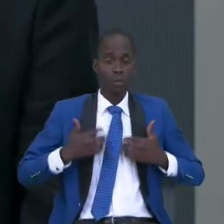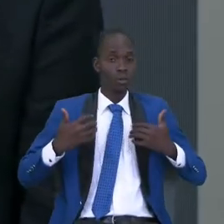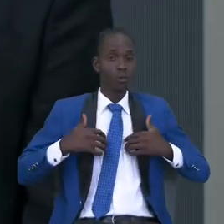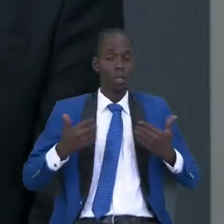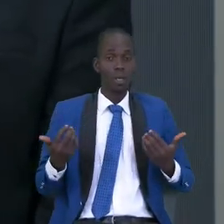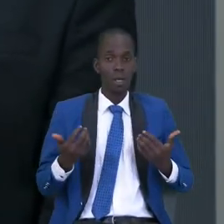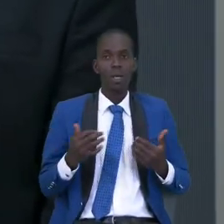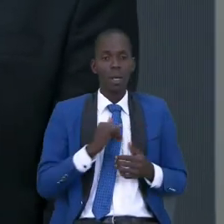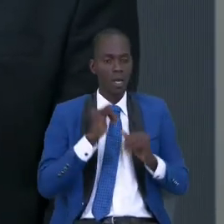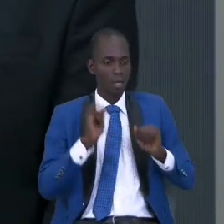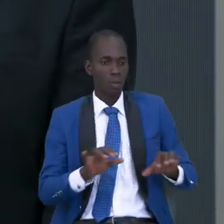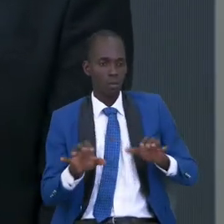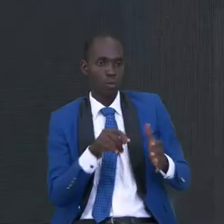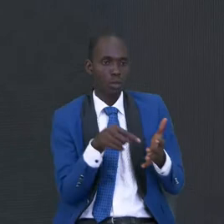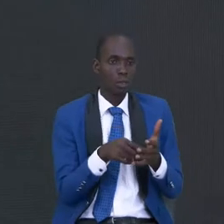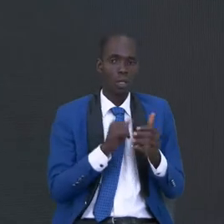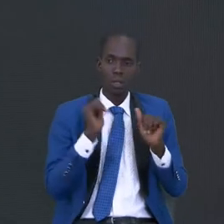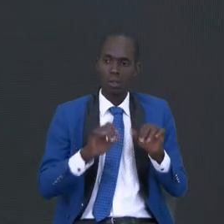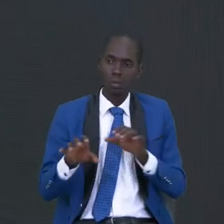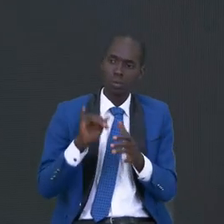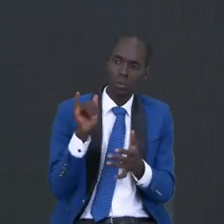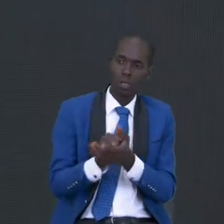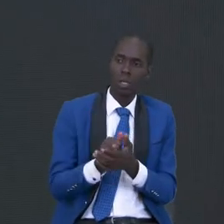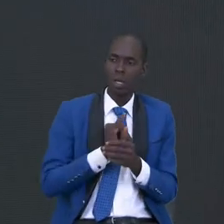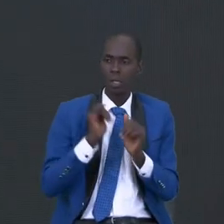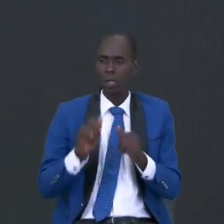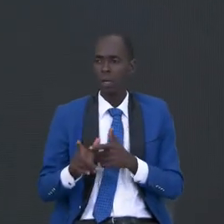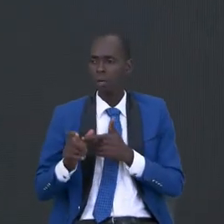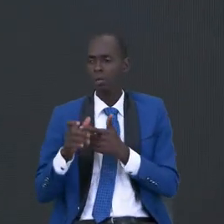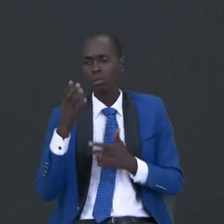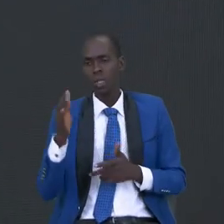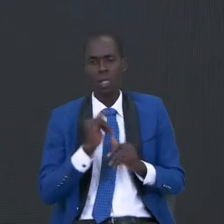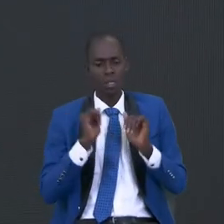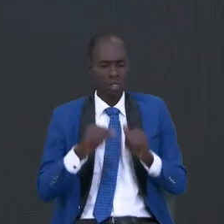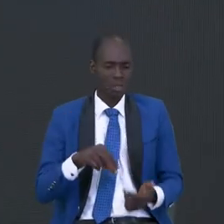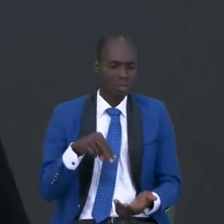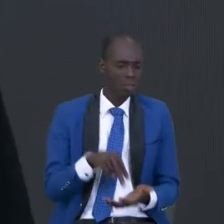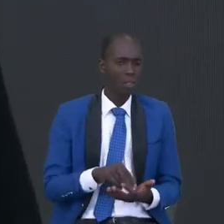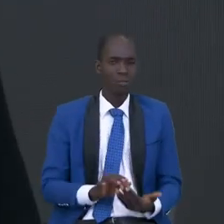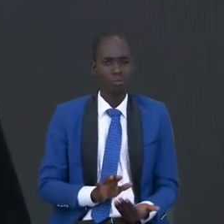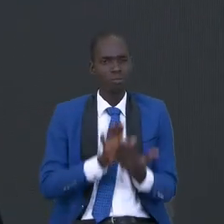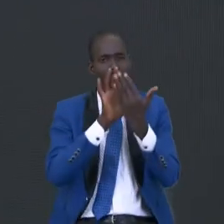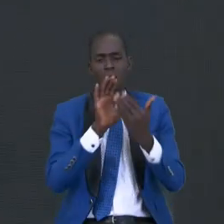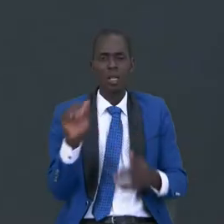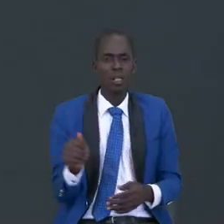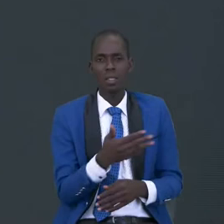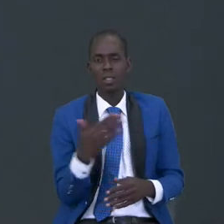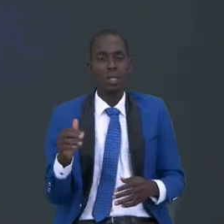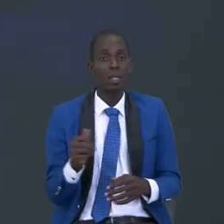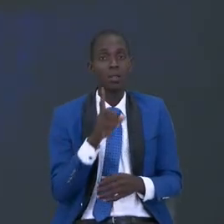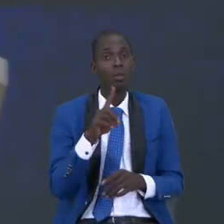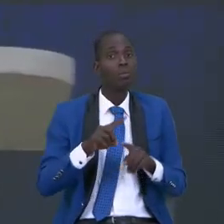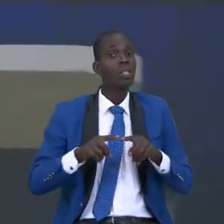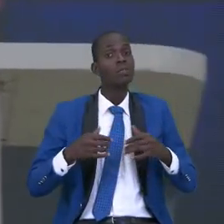that, I could confront that, I could stand before anything and anyone. But now, you